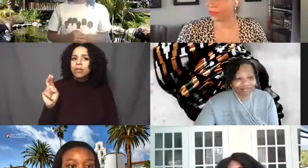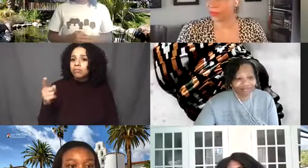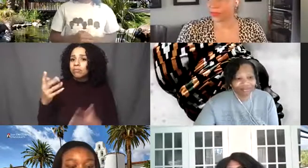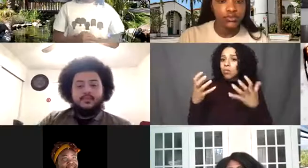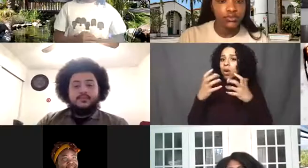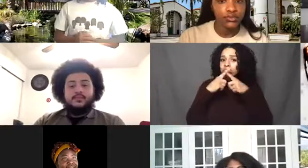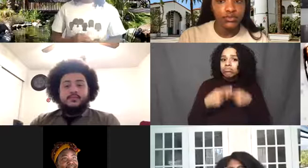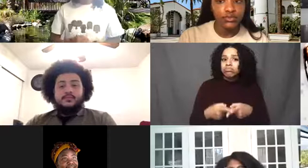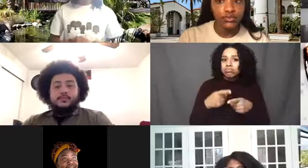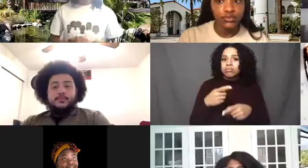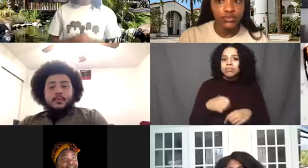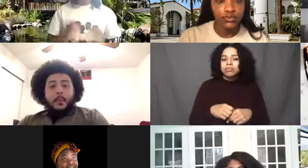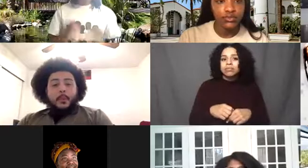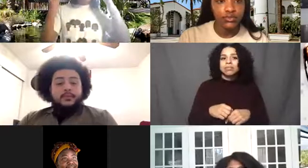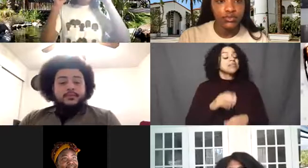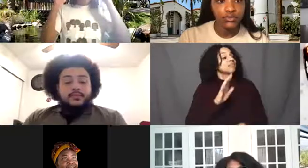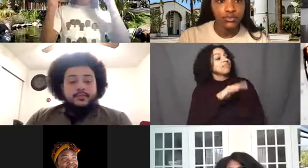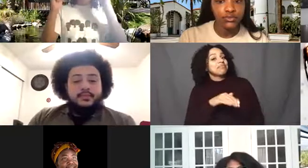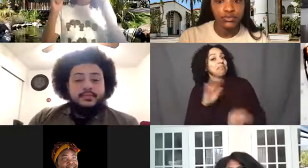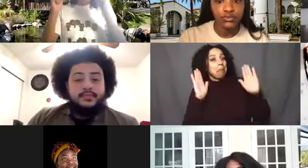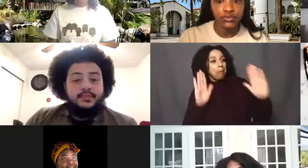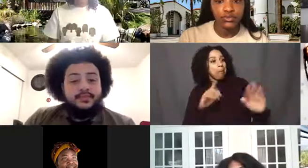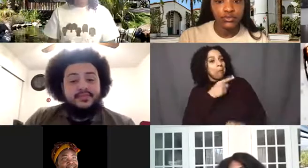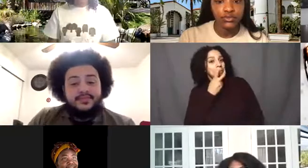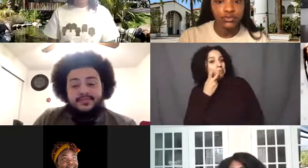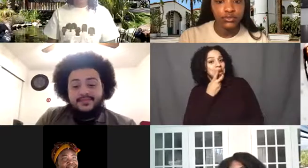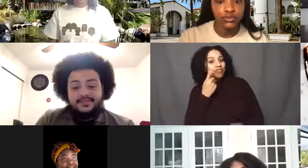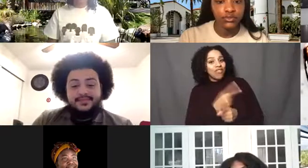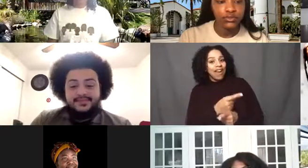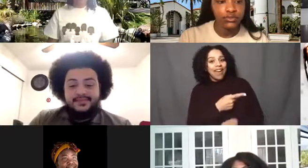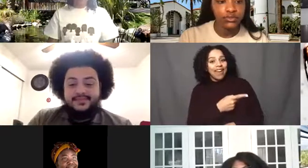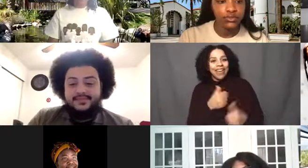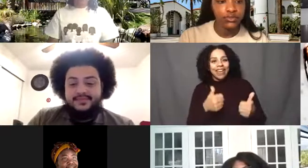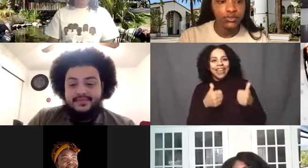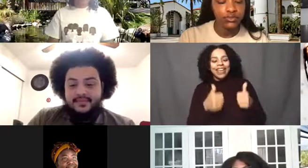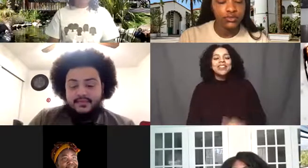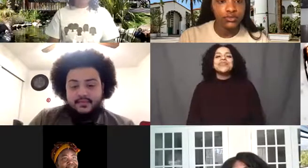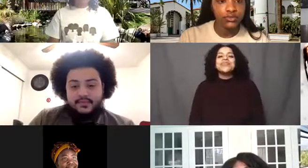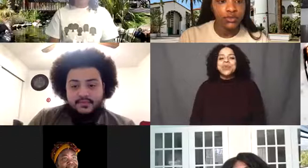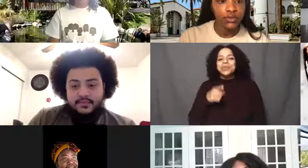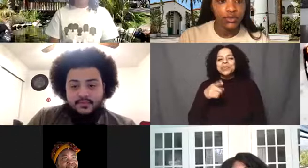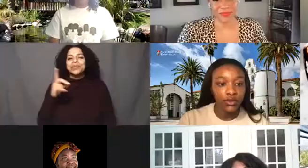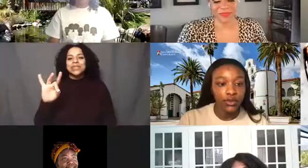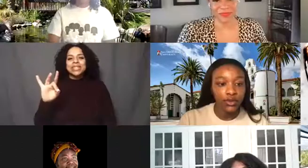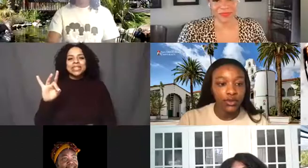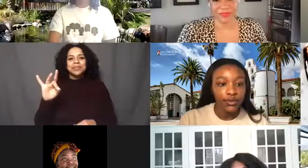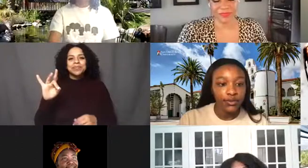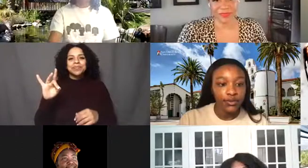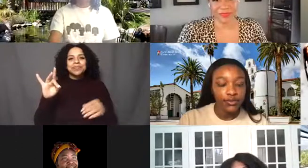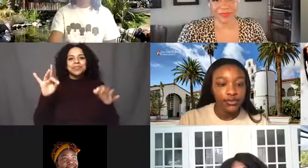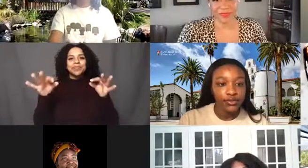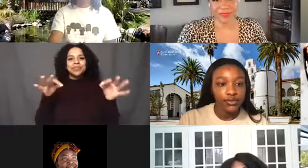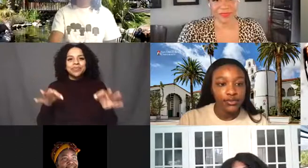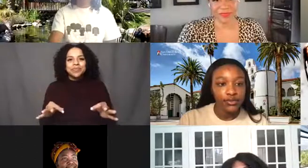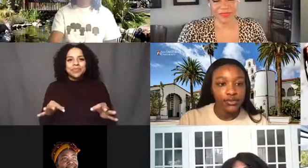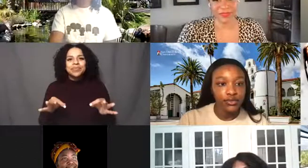You actually got my name right. Awesome. So you did touch on this about,